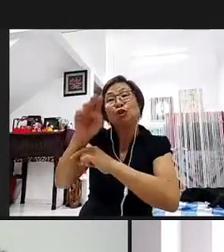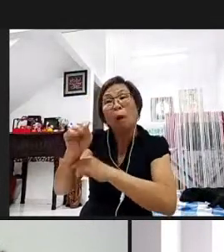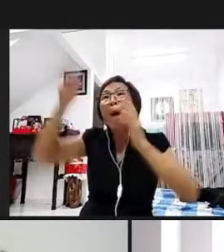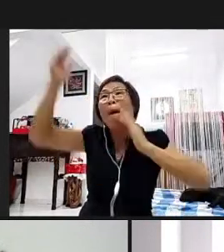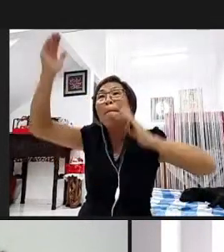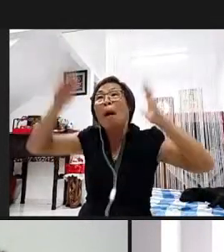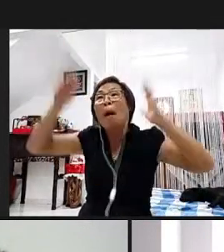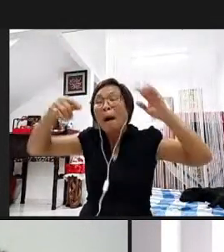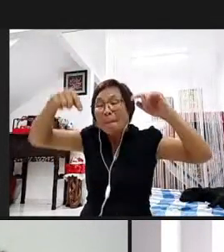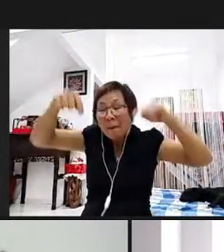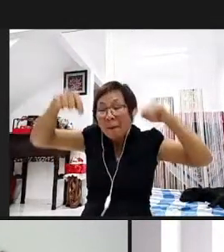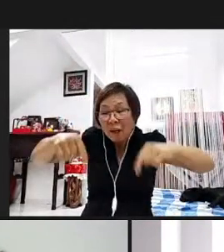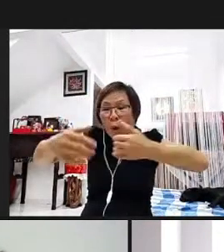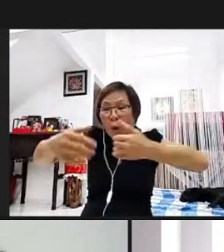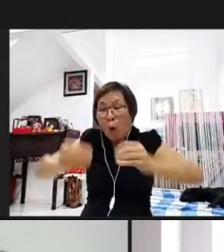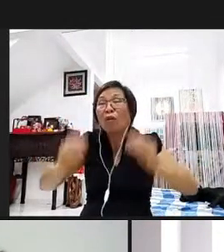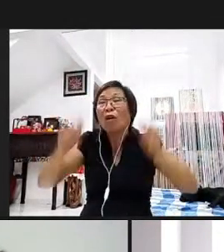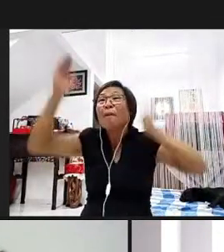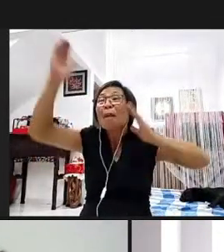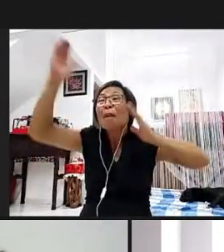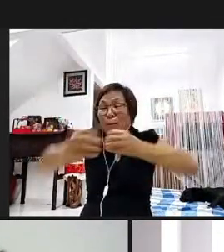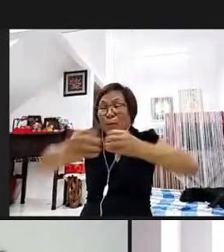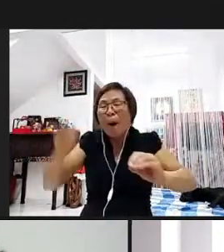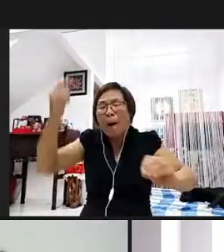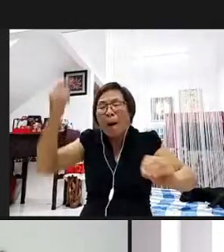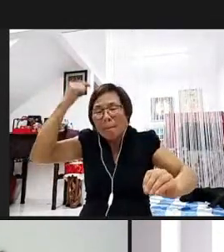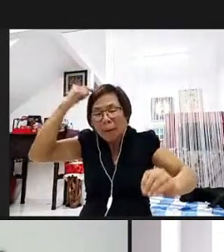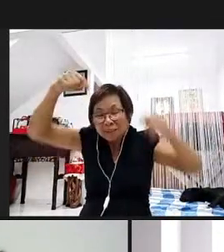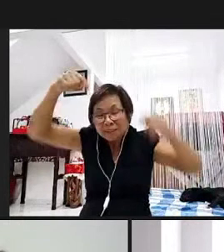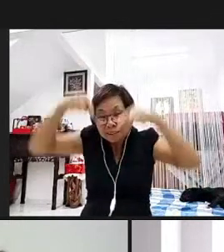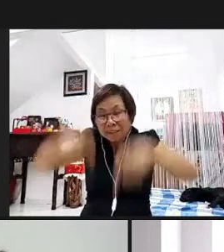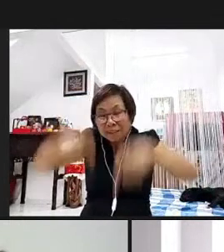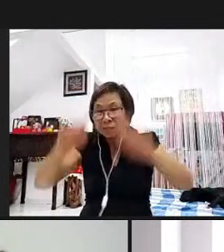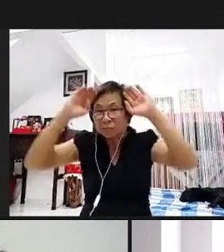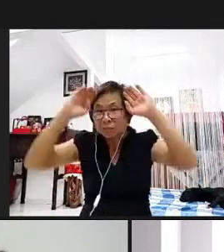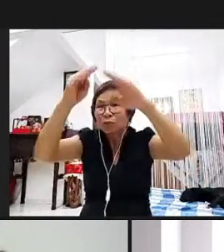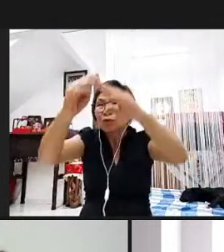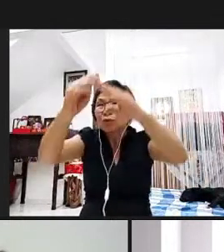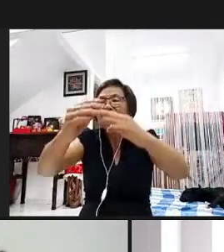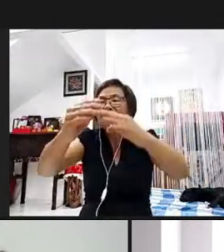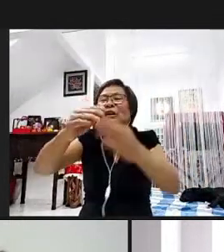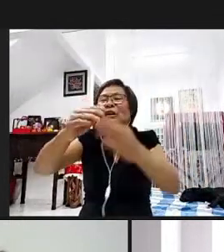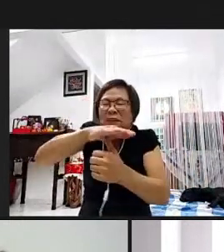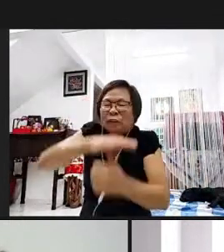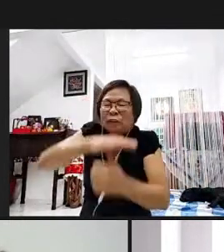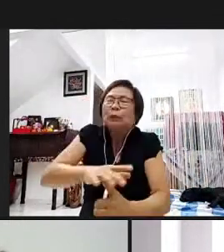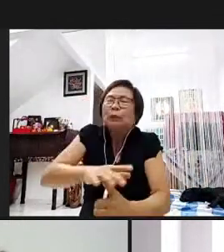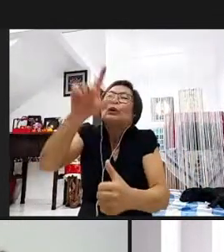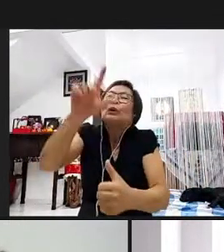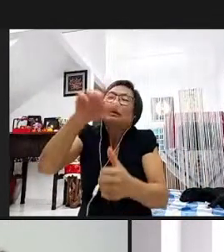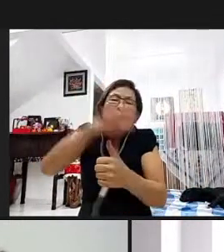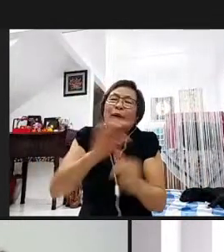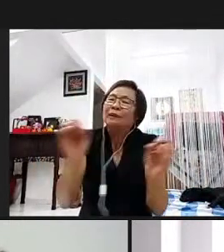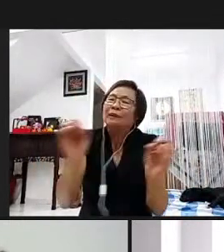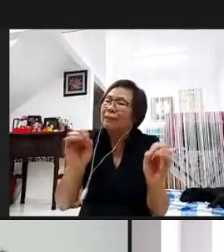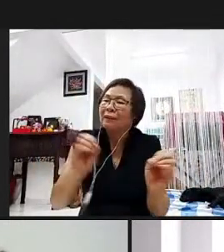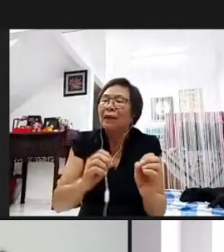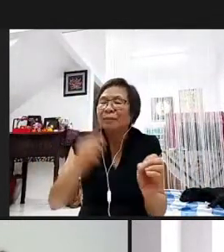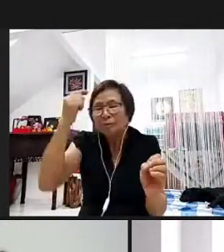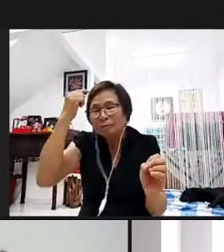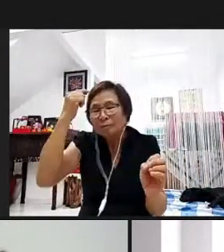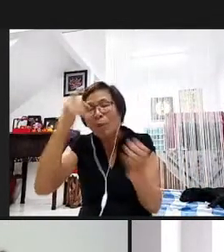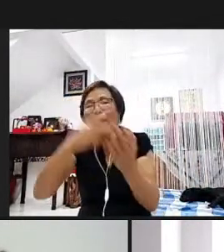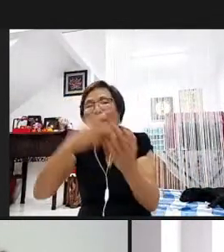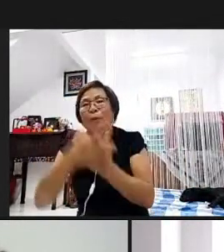Malaysian mindfulness-based stress reduction and wellness program. And